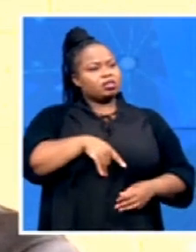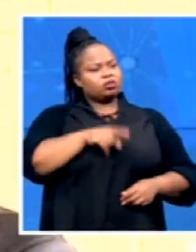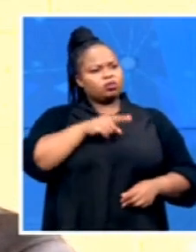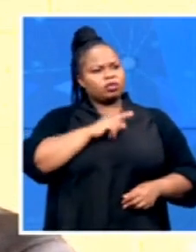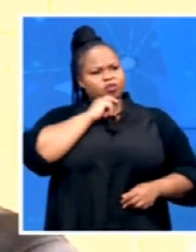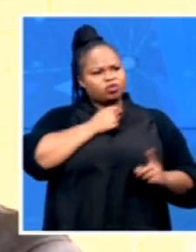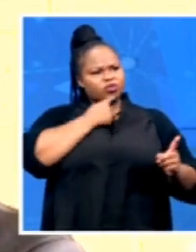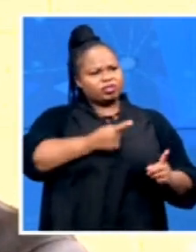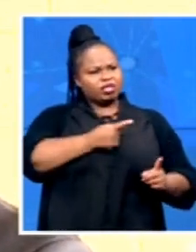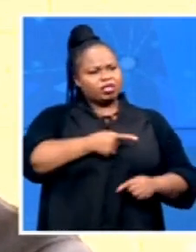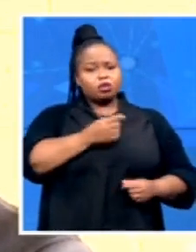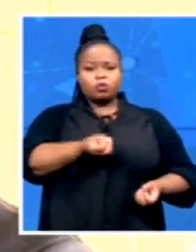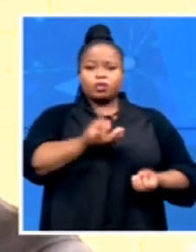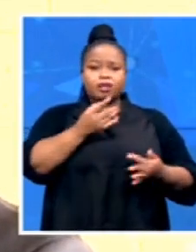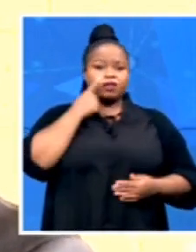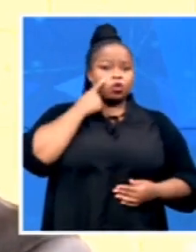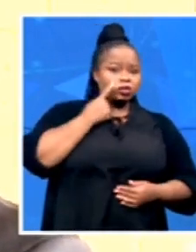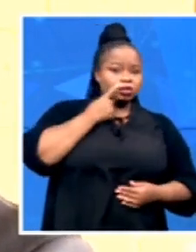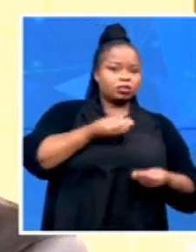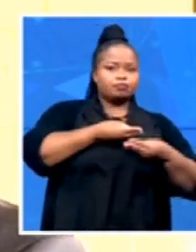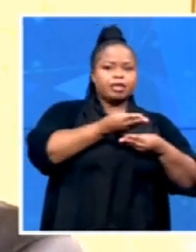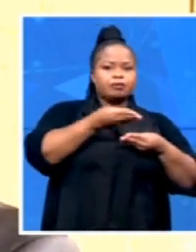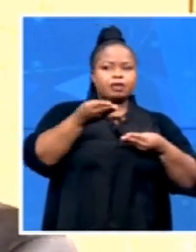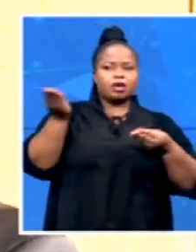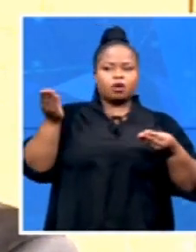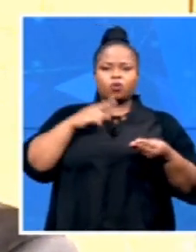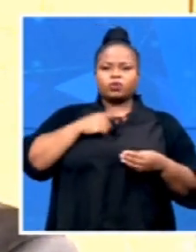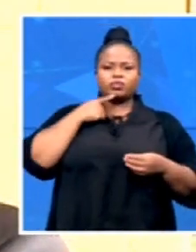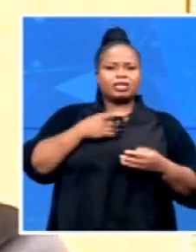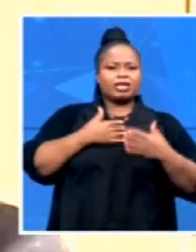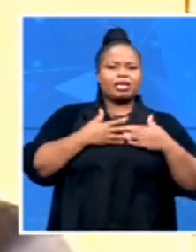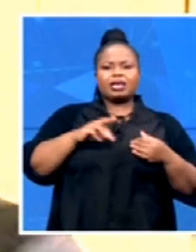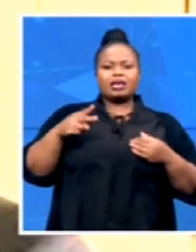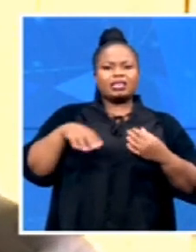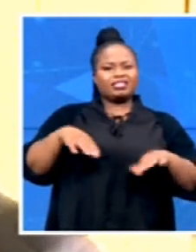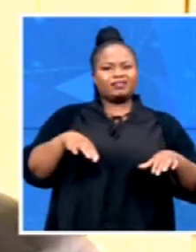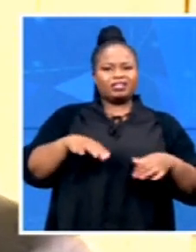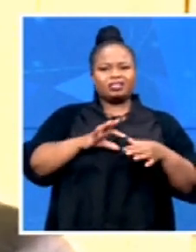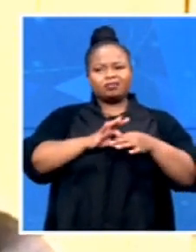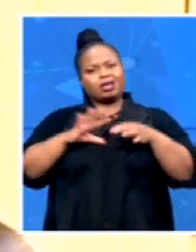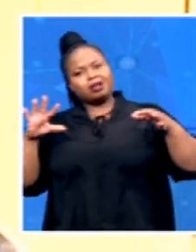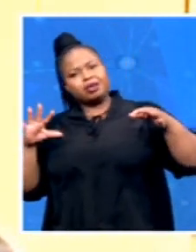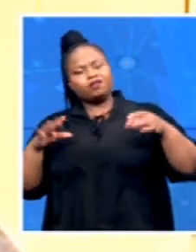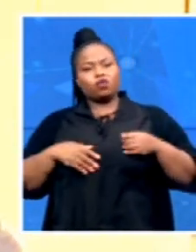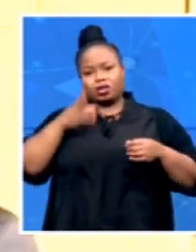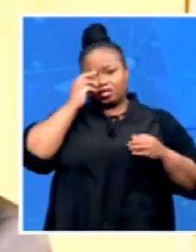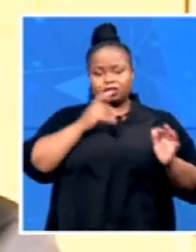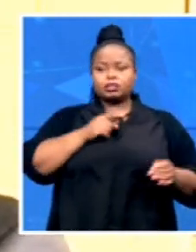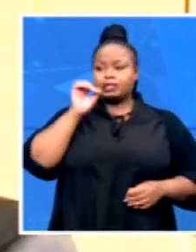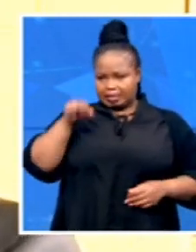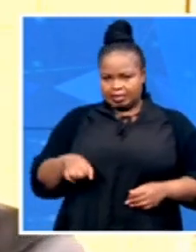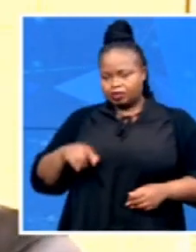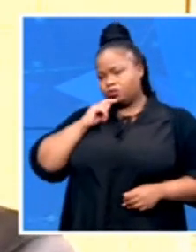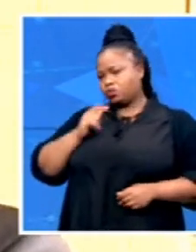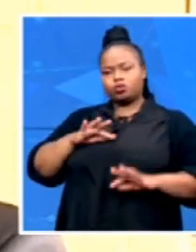circular, banning all activities unrelated to teaching and learning. Is that the case as we speak now? Indeed, it's the case. We are not allowing any activity in schools now